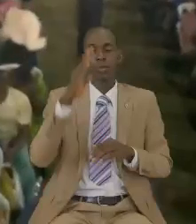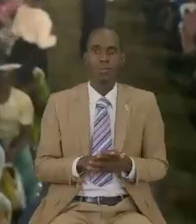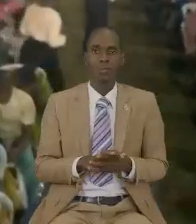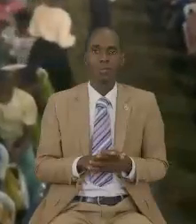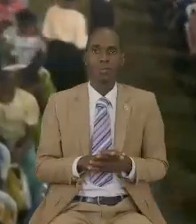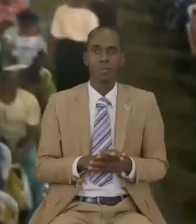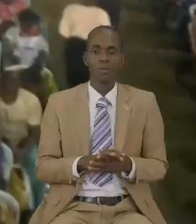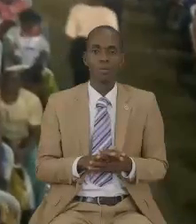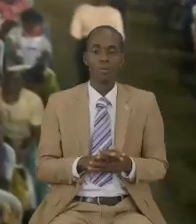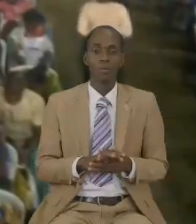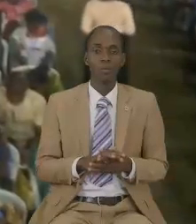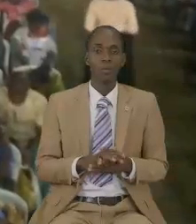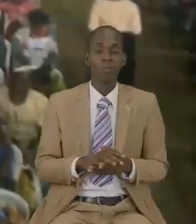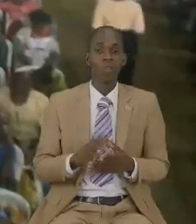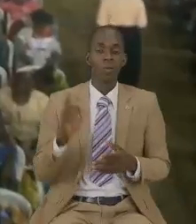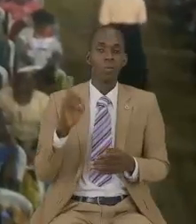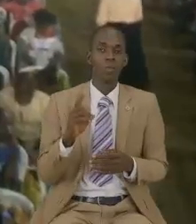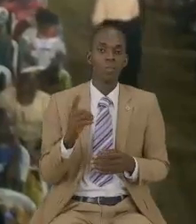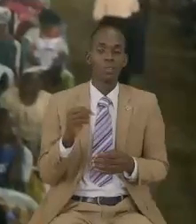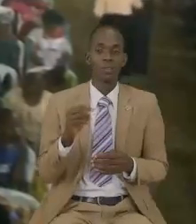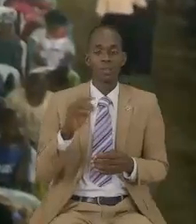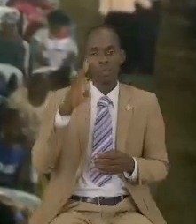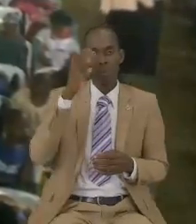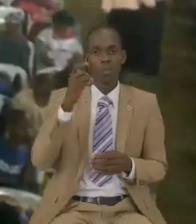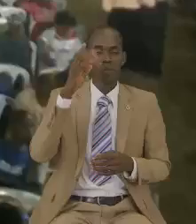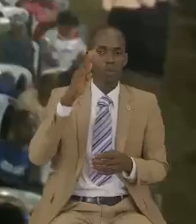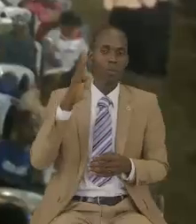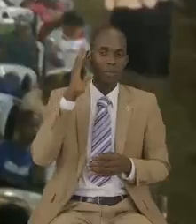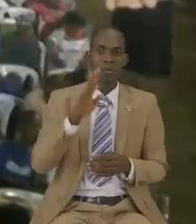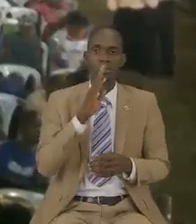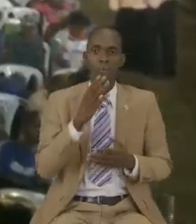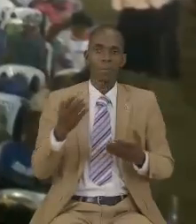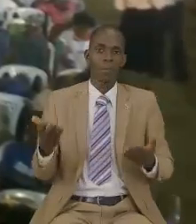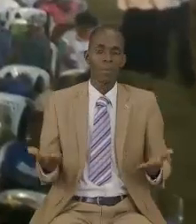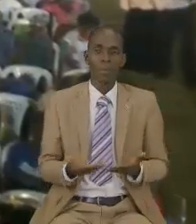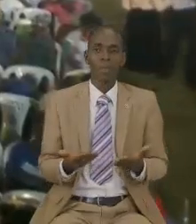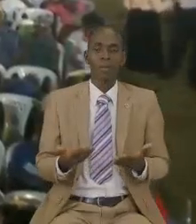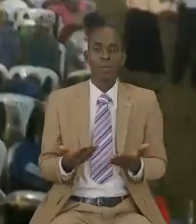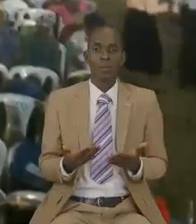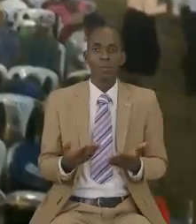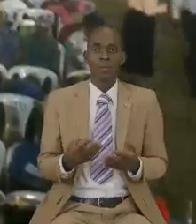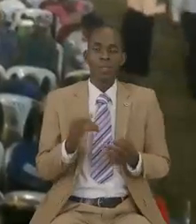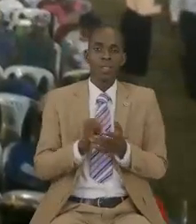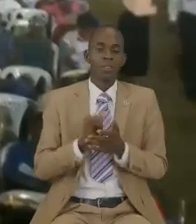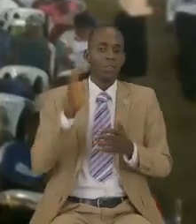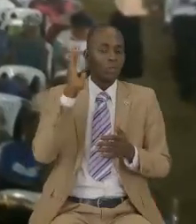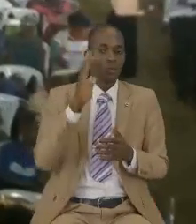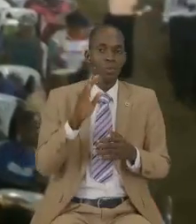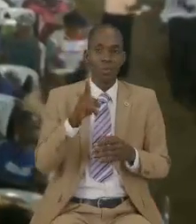miss it. Come and partake in the worship service. Invite your